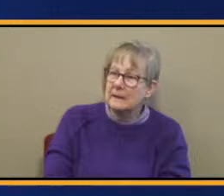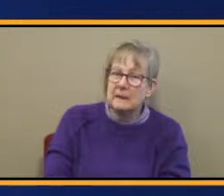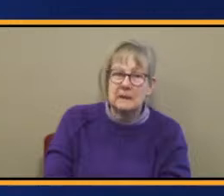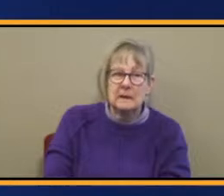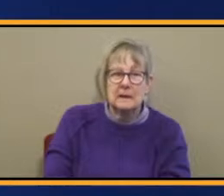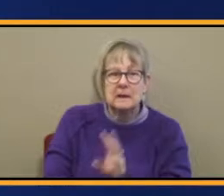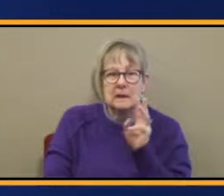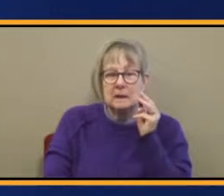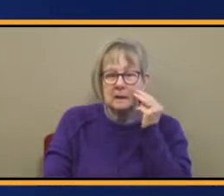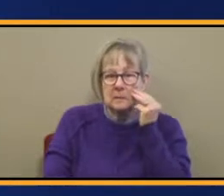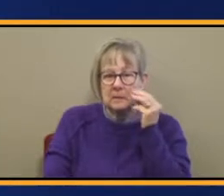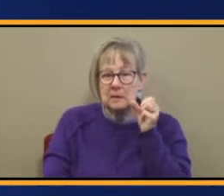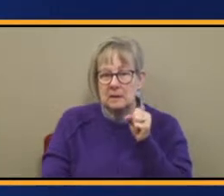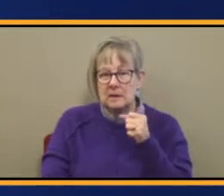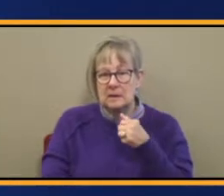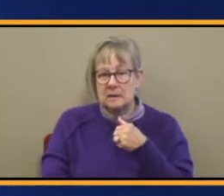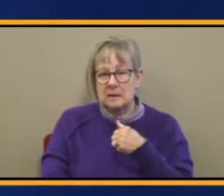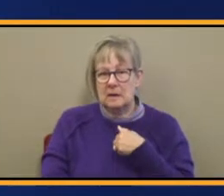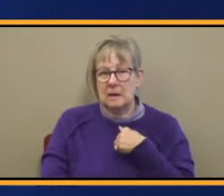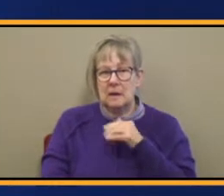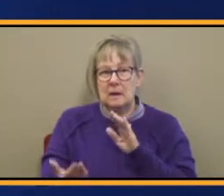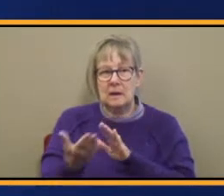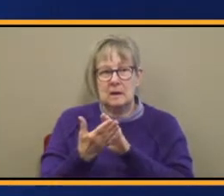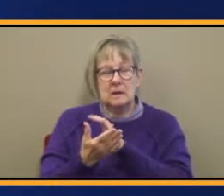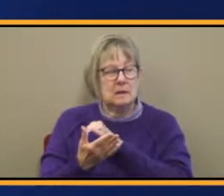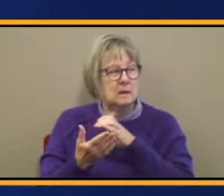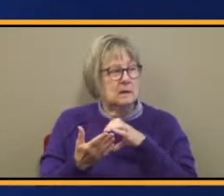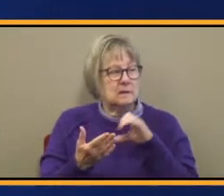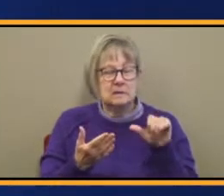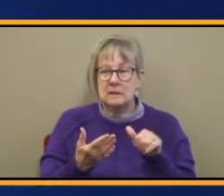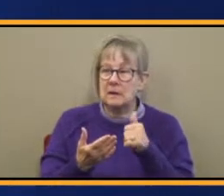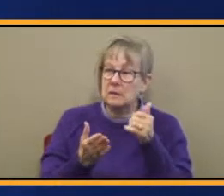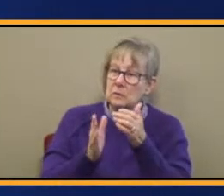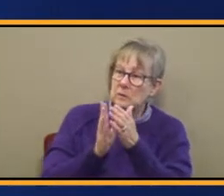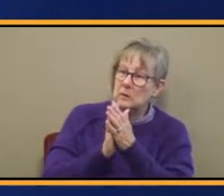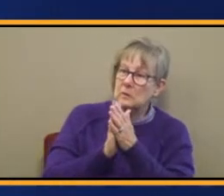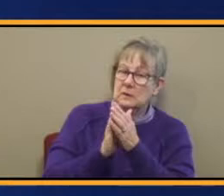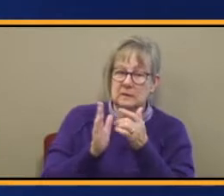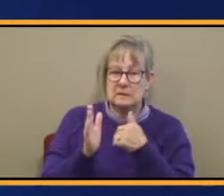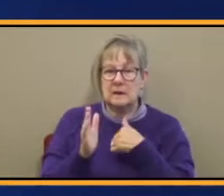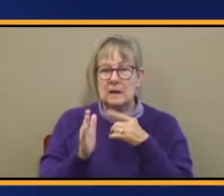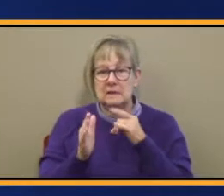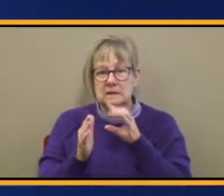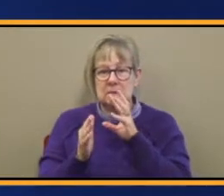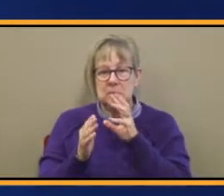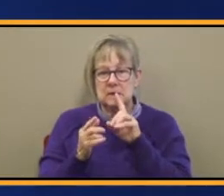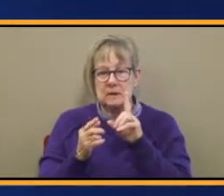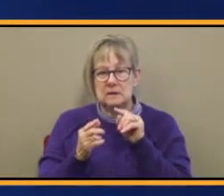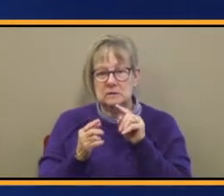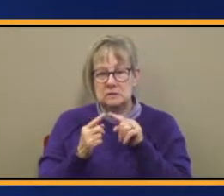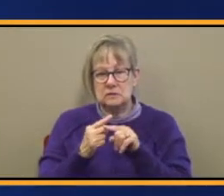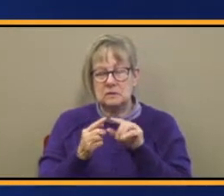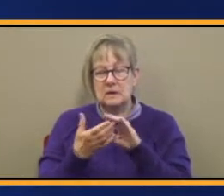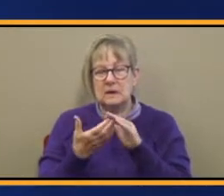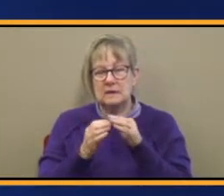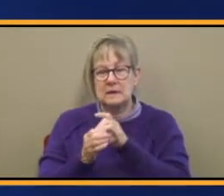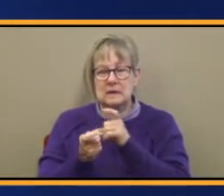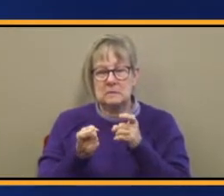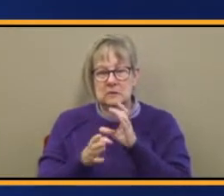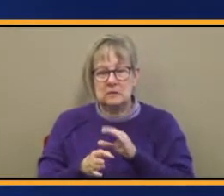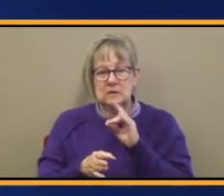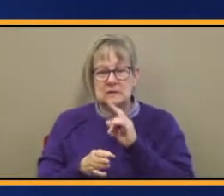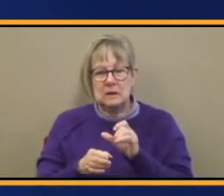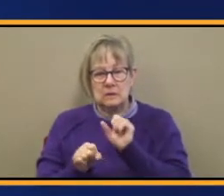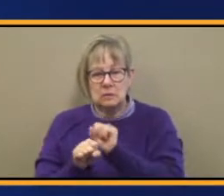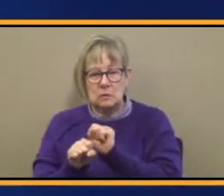Cornelius. Can I address council? Yes, ma'am. And the other request that I did speak to the city manager about is to add the work session,